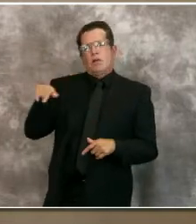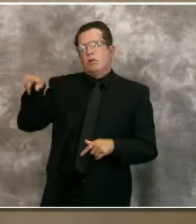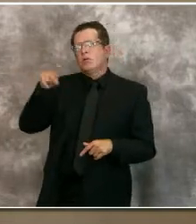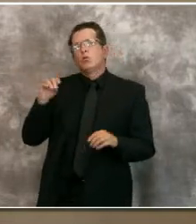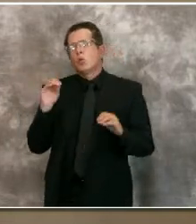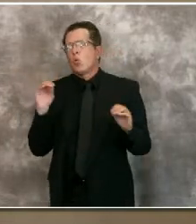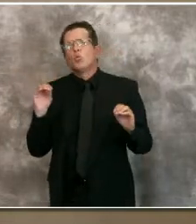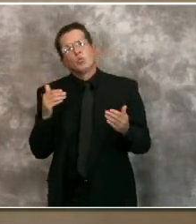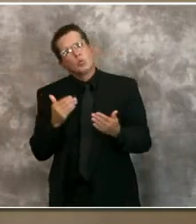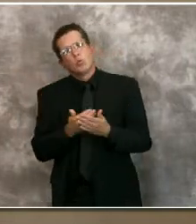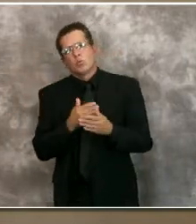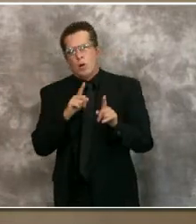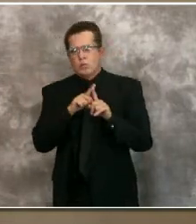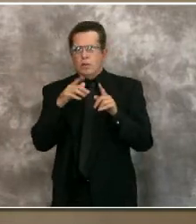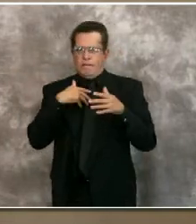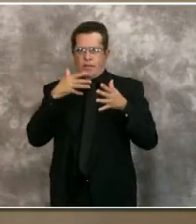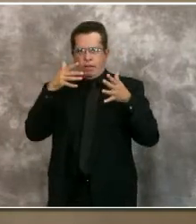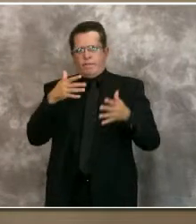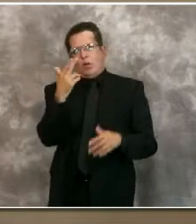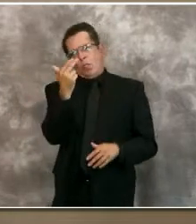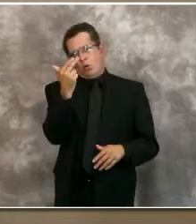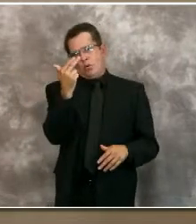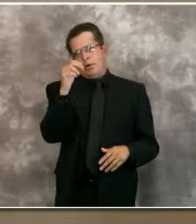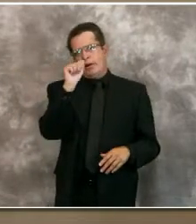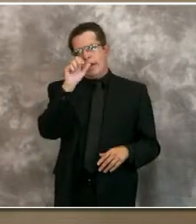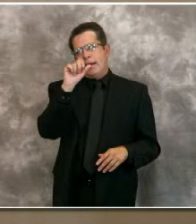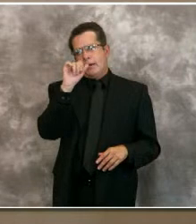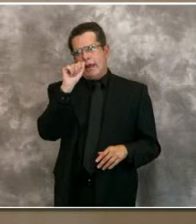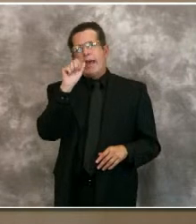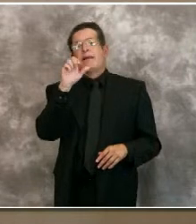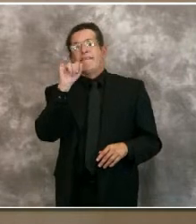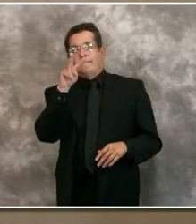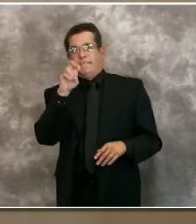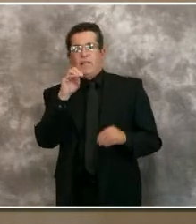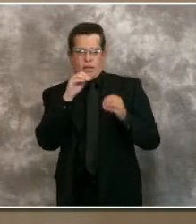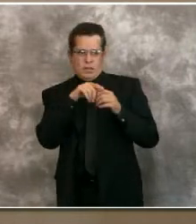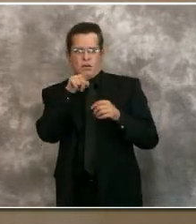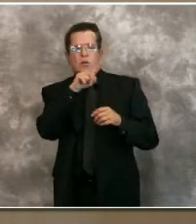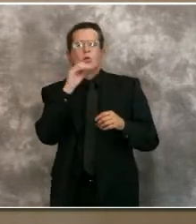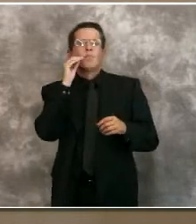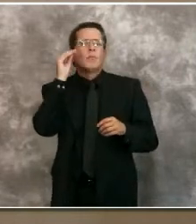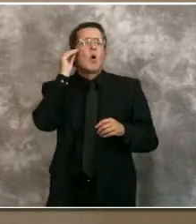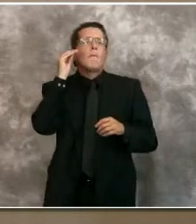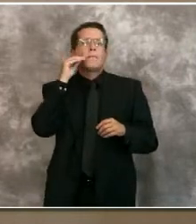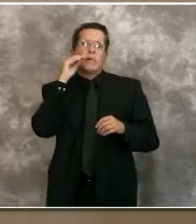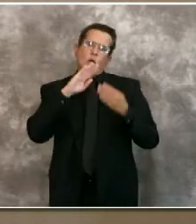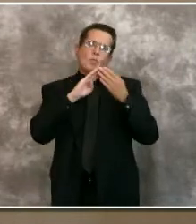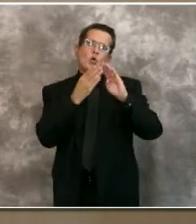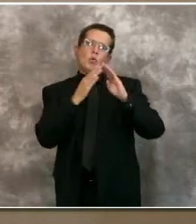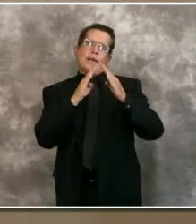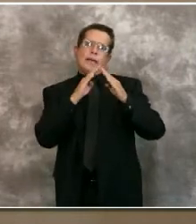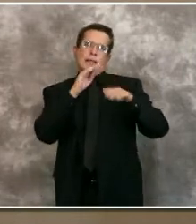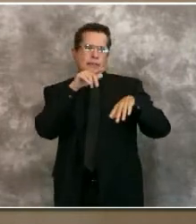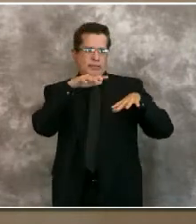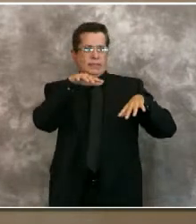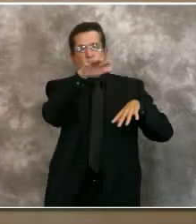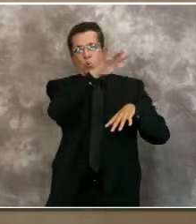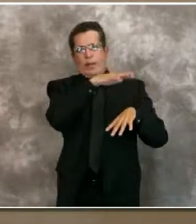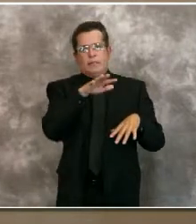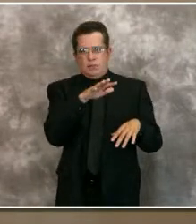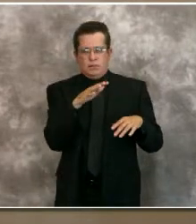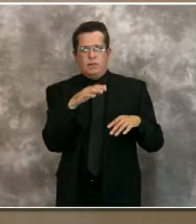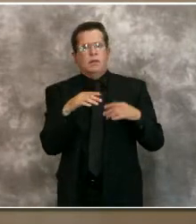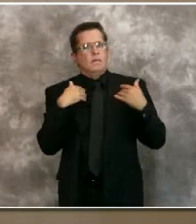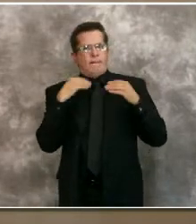then that leaves 13 active outbreaks in community setting locations, and we have not had any